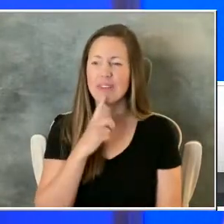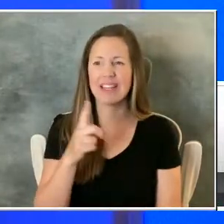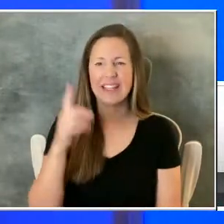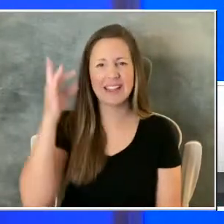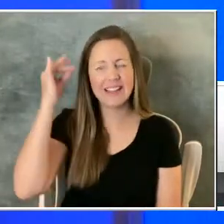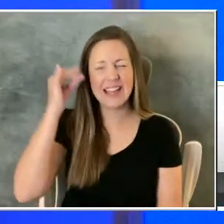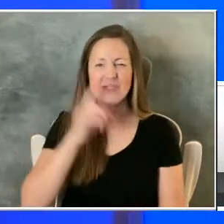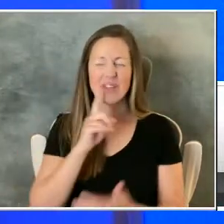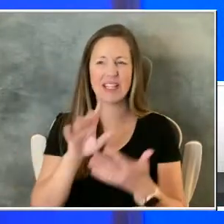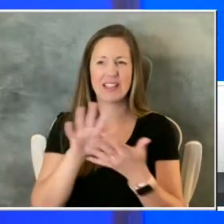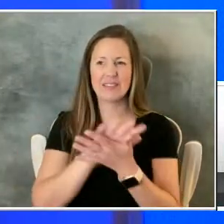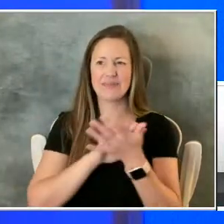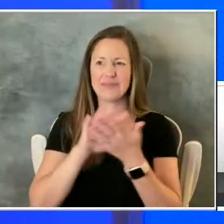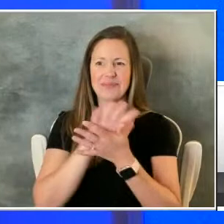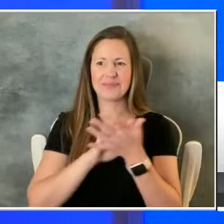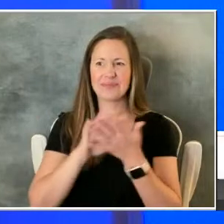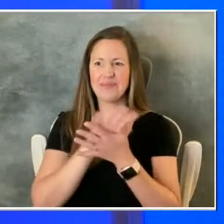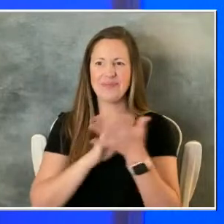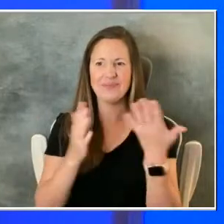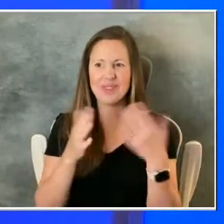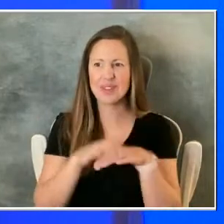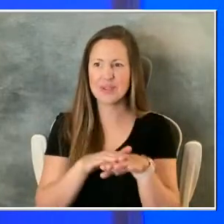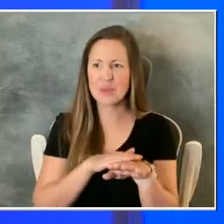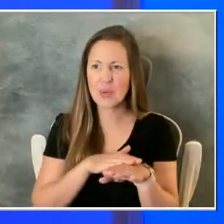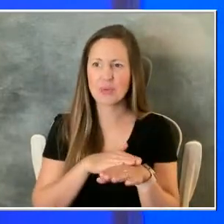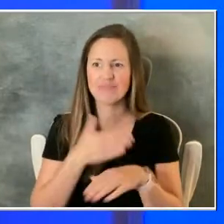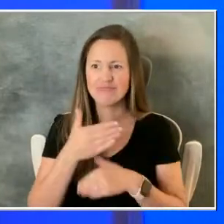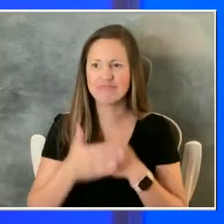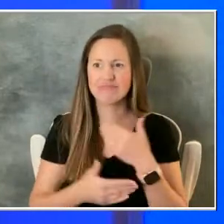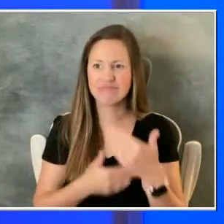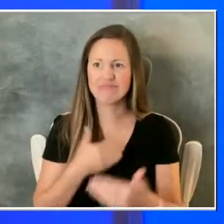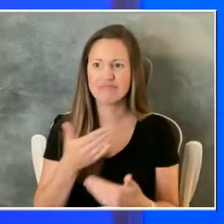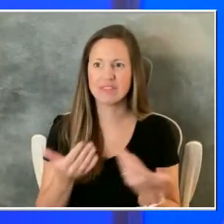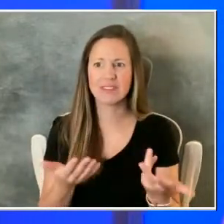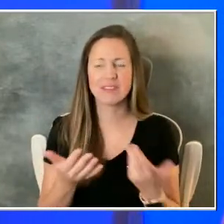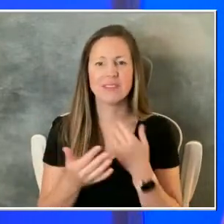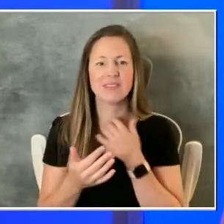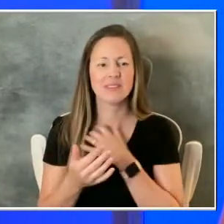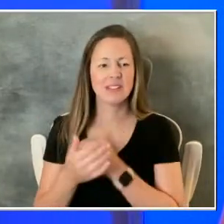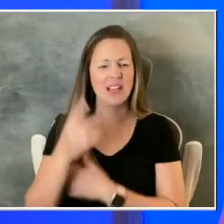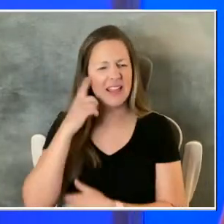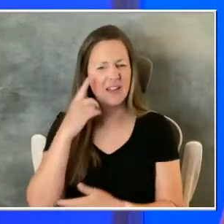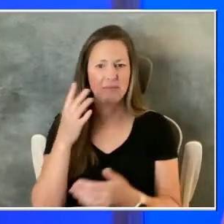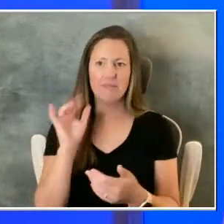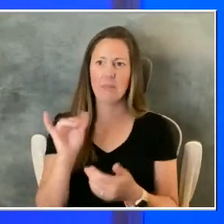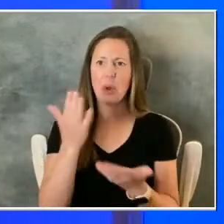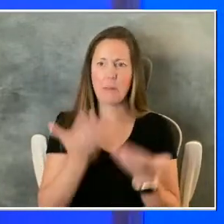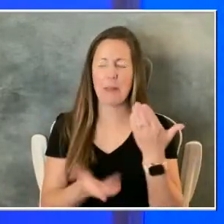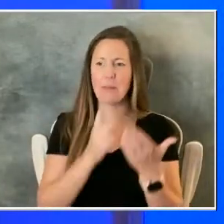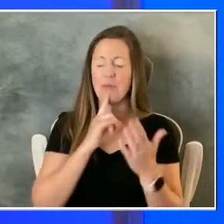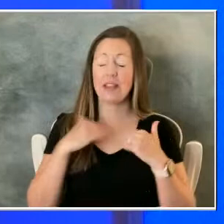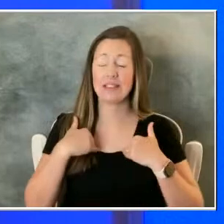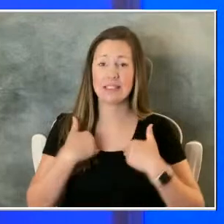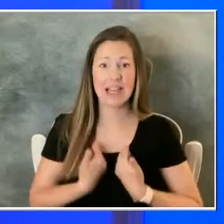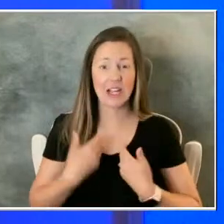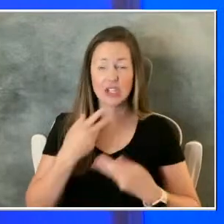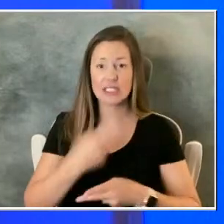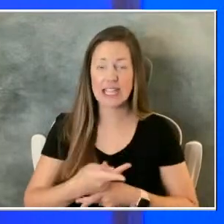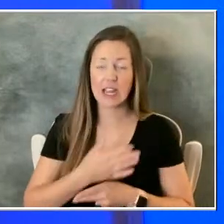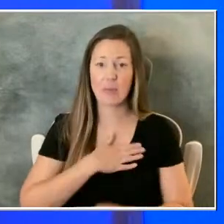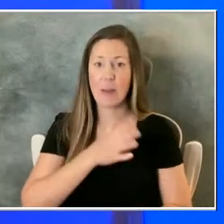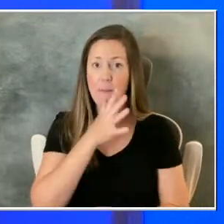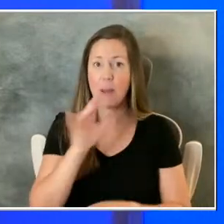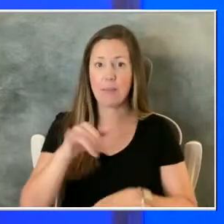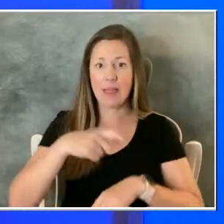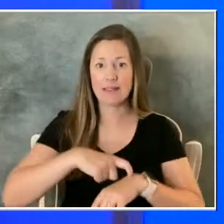clouded sometimes. You get confused. And I would think, well, maybe I was just too tired because I was taking care of my mother at the time, 24 hours.